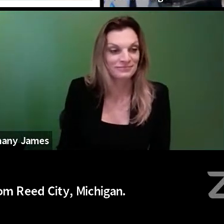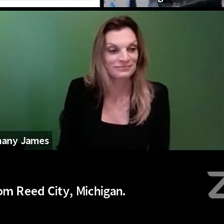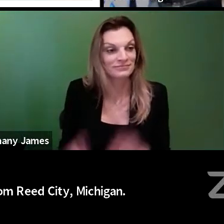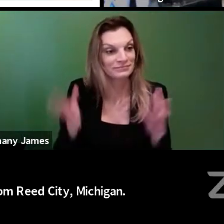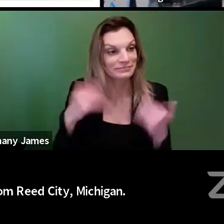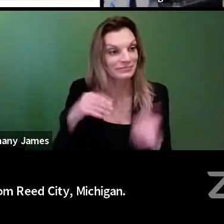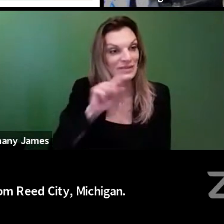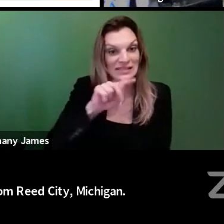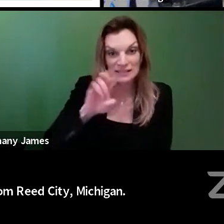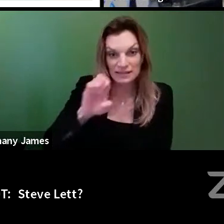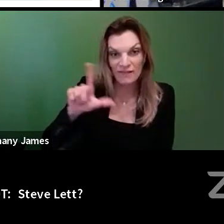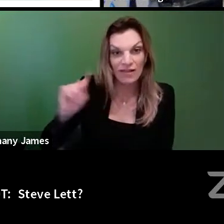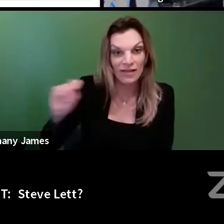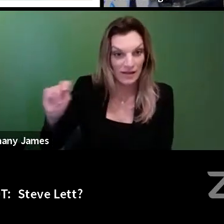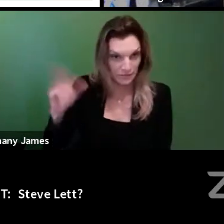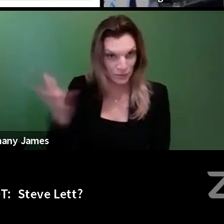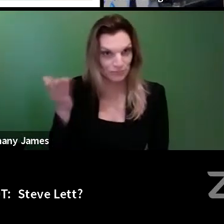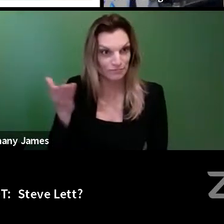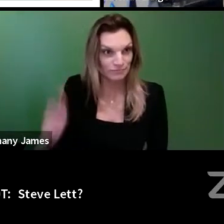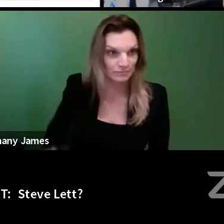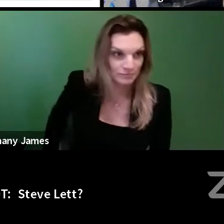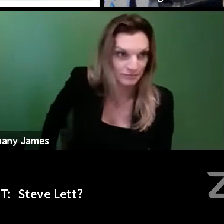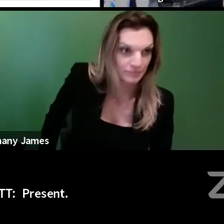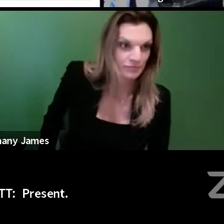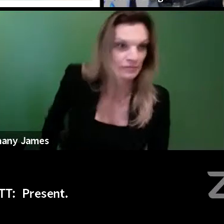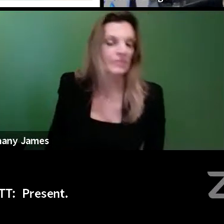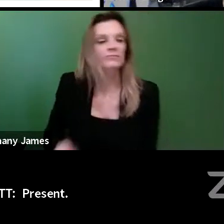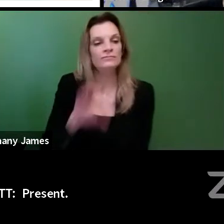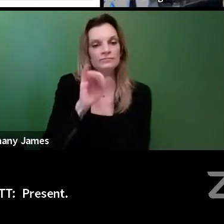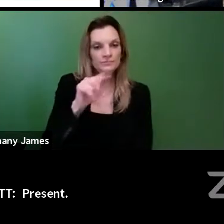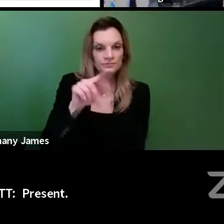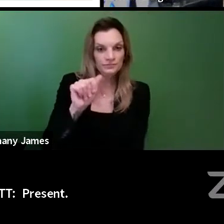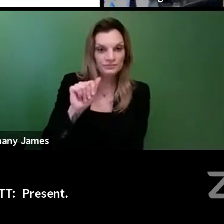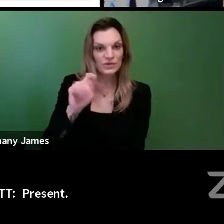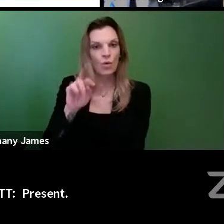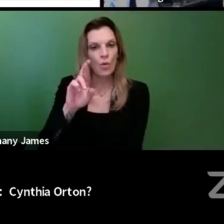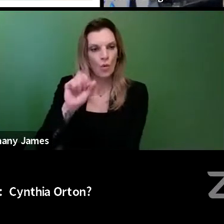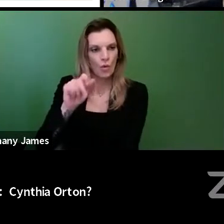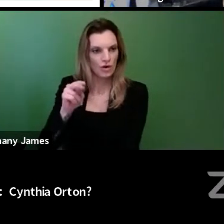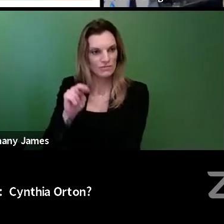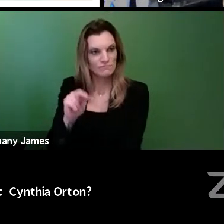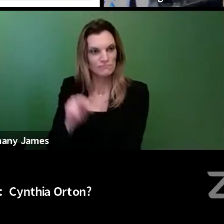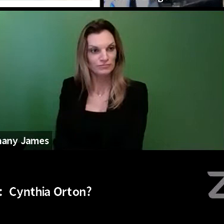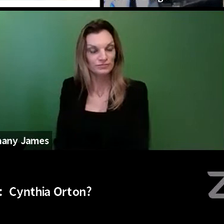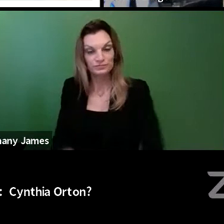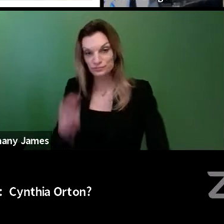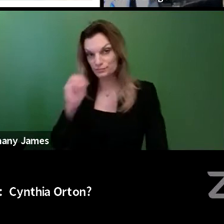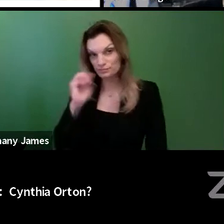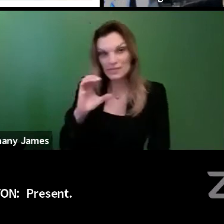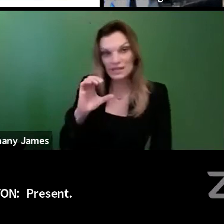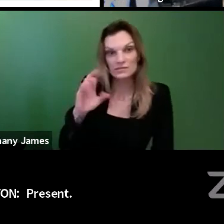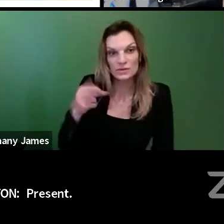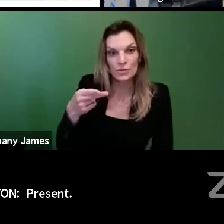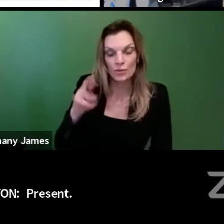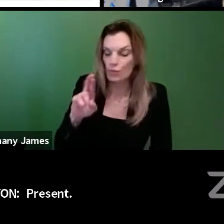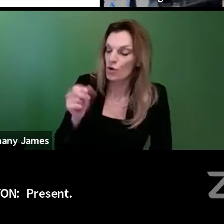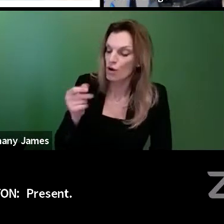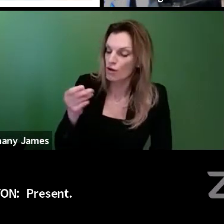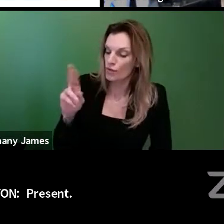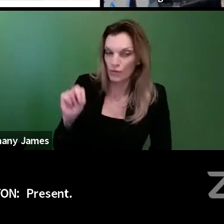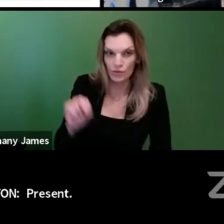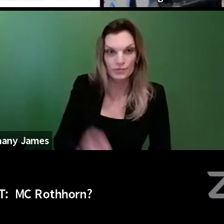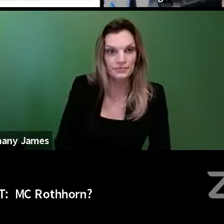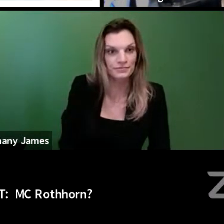Lett. Present. Cynthia Orton. Present. MC Rothhorn. Present.